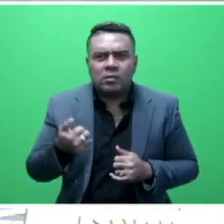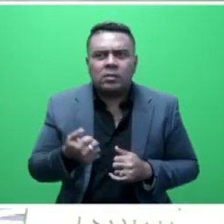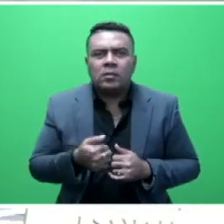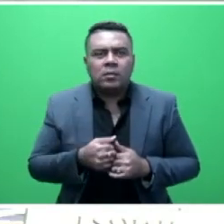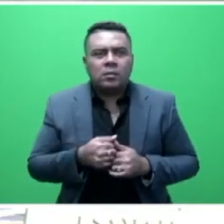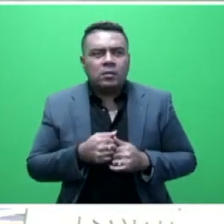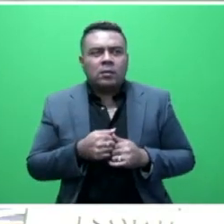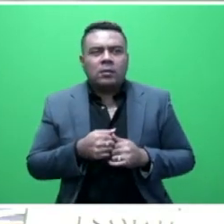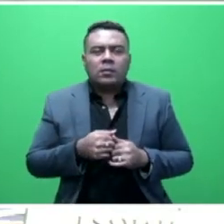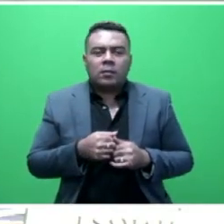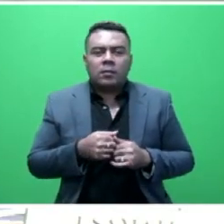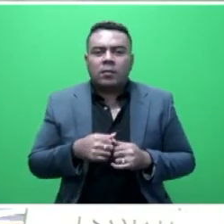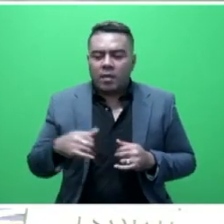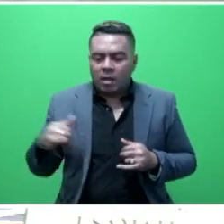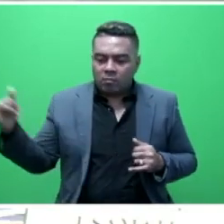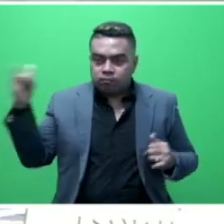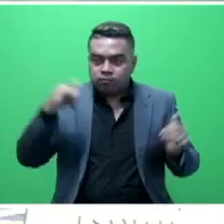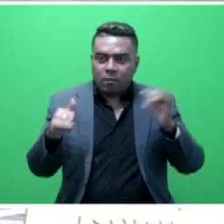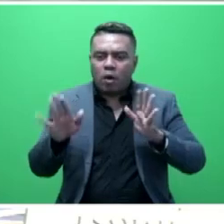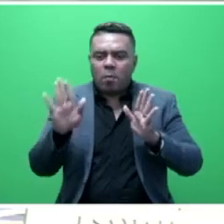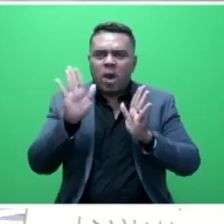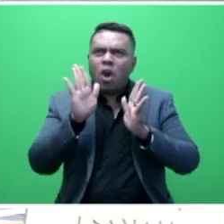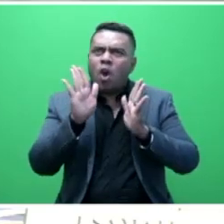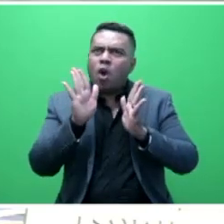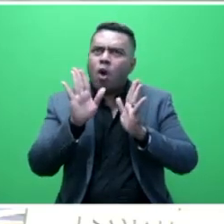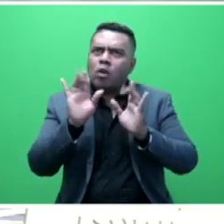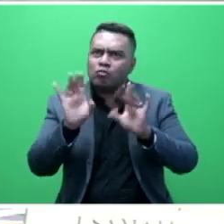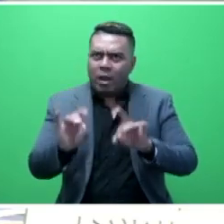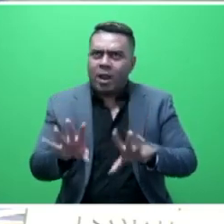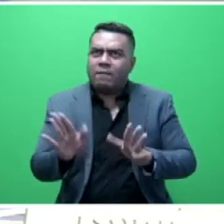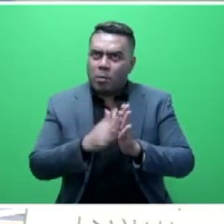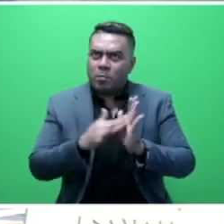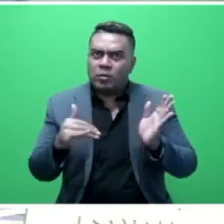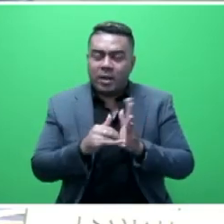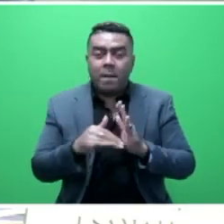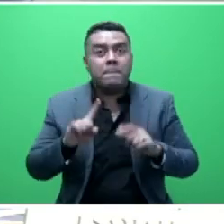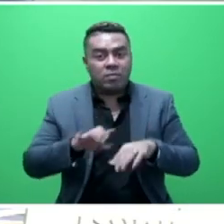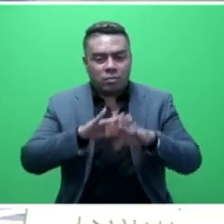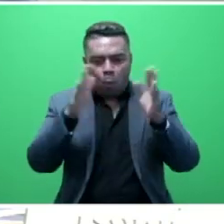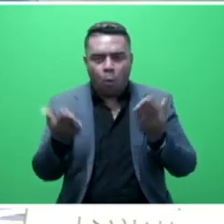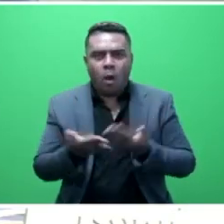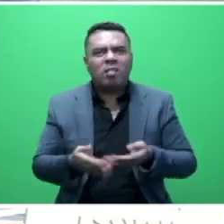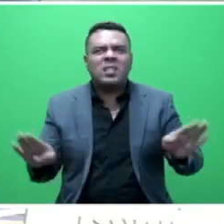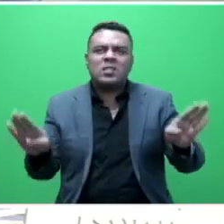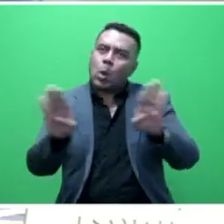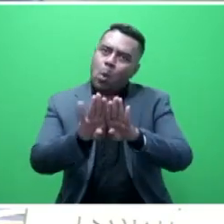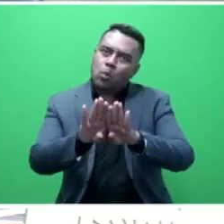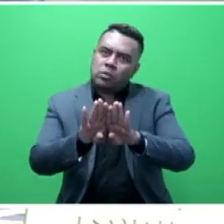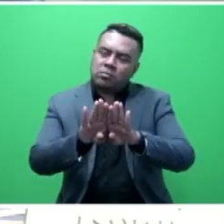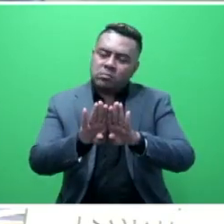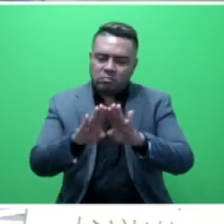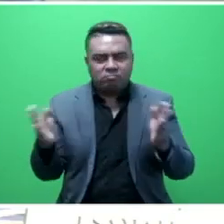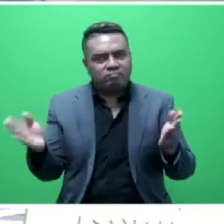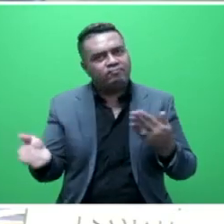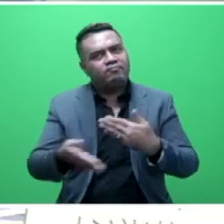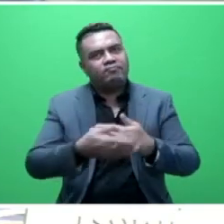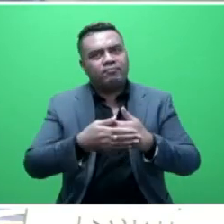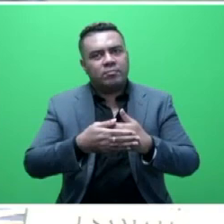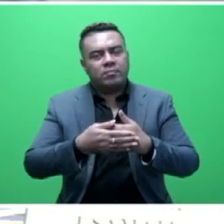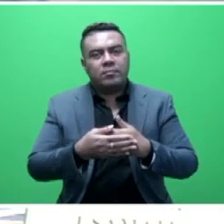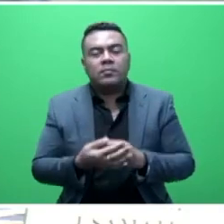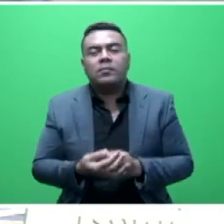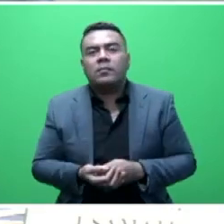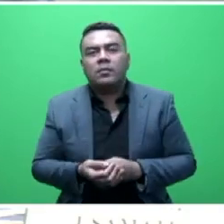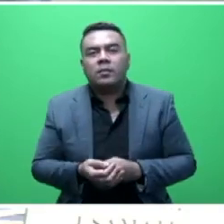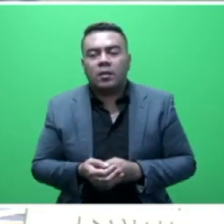markets, respectively. Well, Mr. Speaker, sir, the world is closed, and it will be for some time. Oceania, on the other hand, is one of the